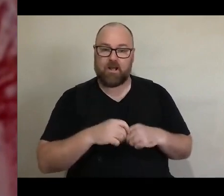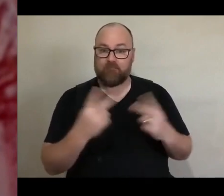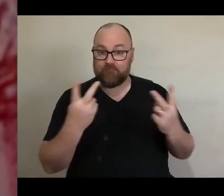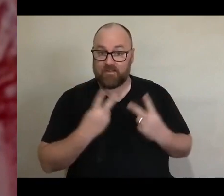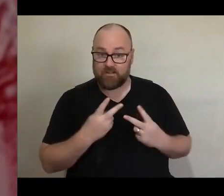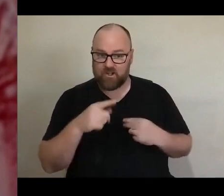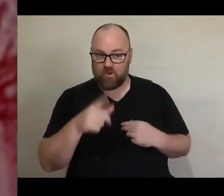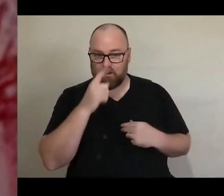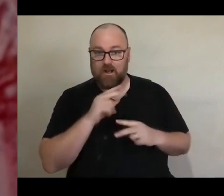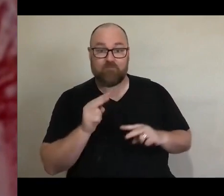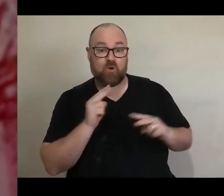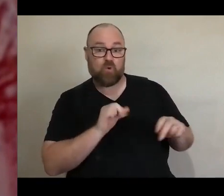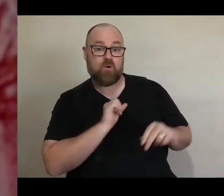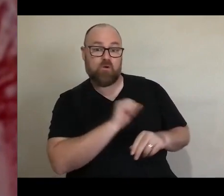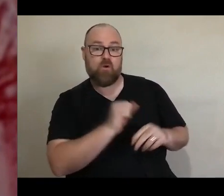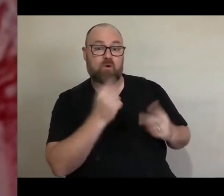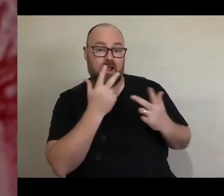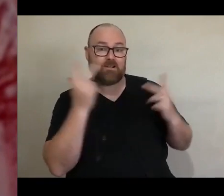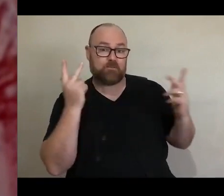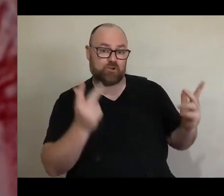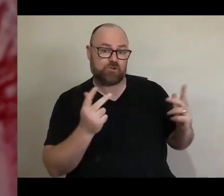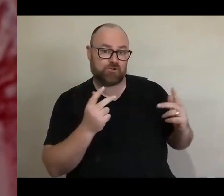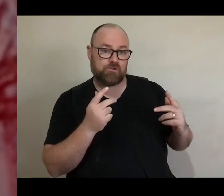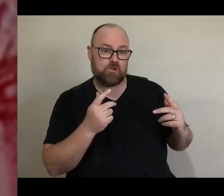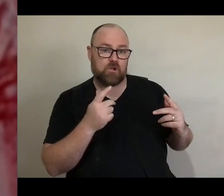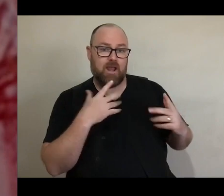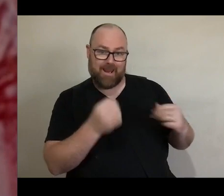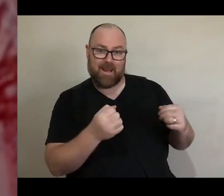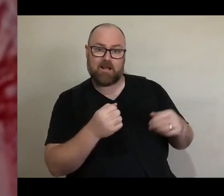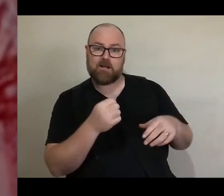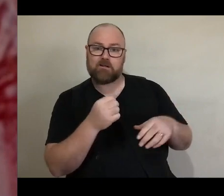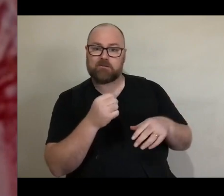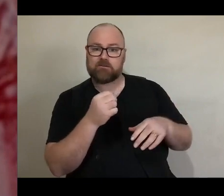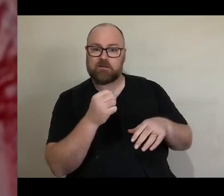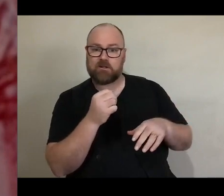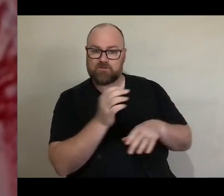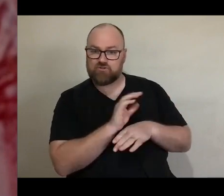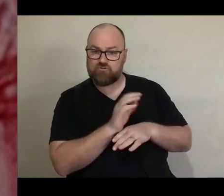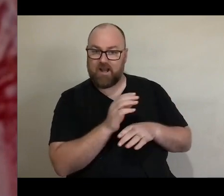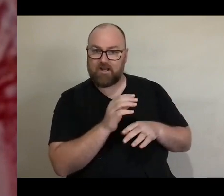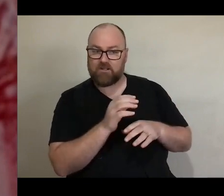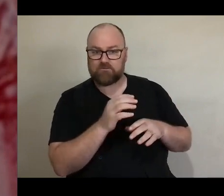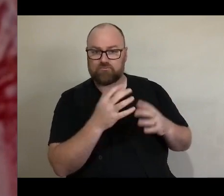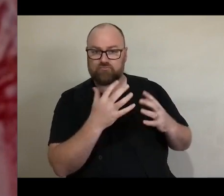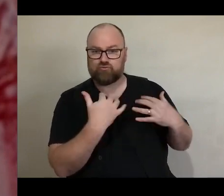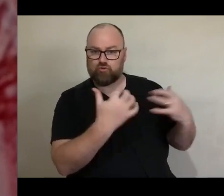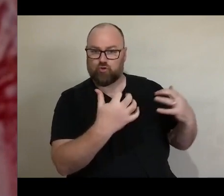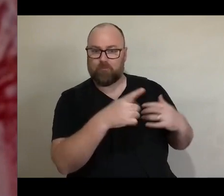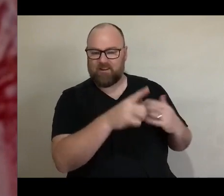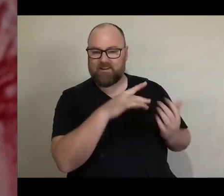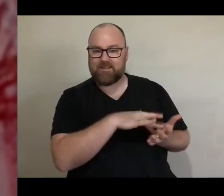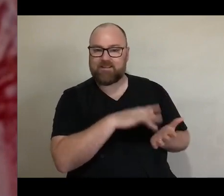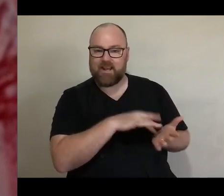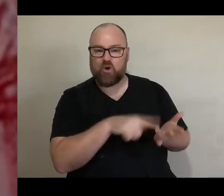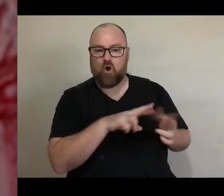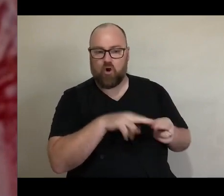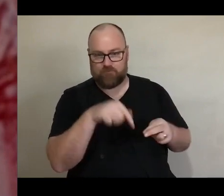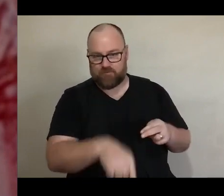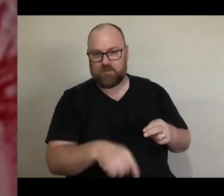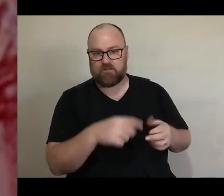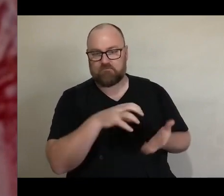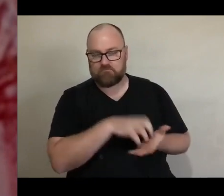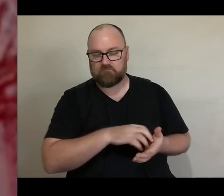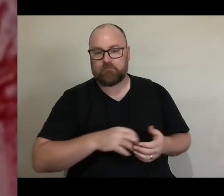exhibition and see that work in the screening room in the centre of the show. It is a really stunning and